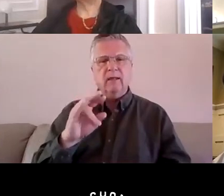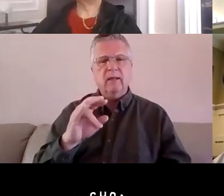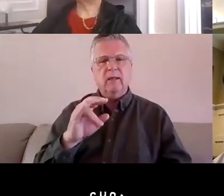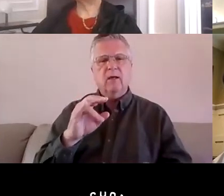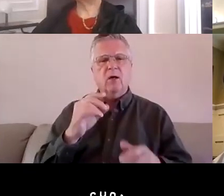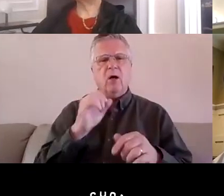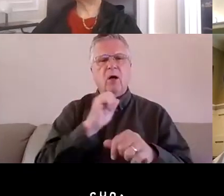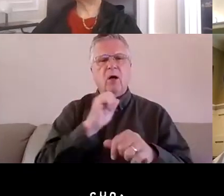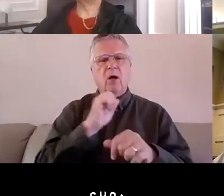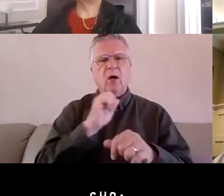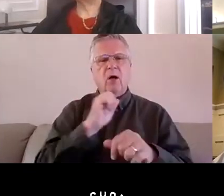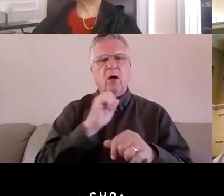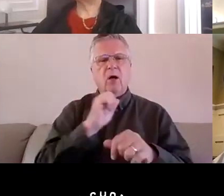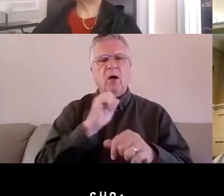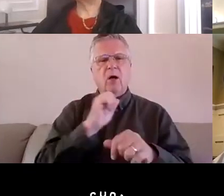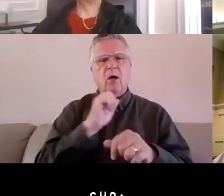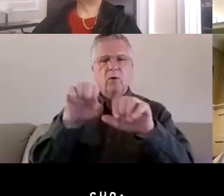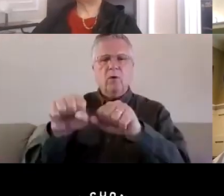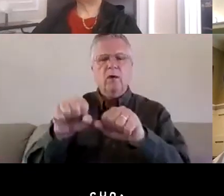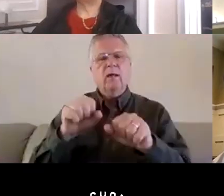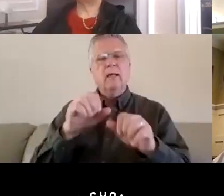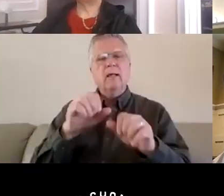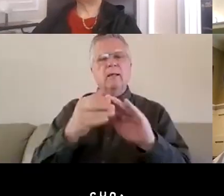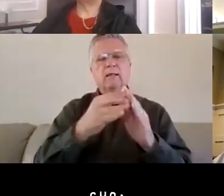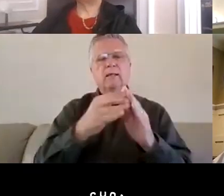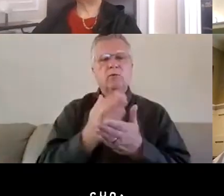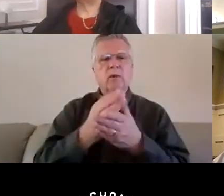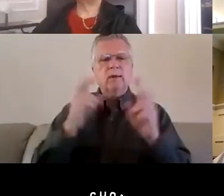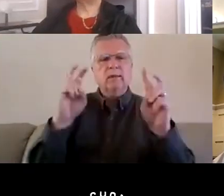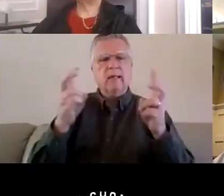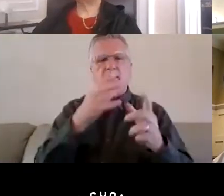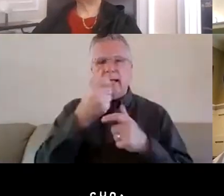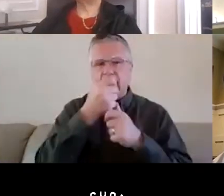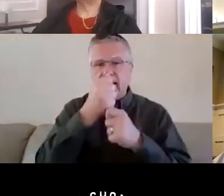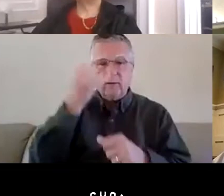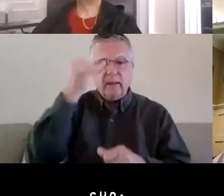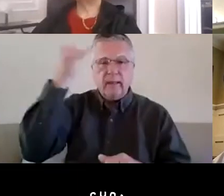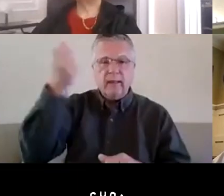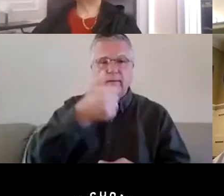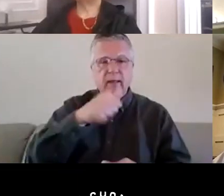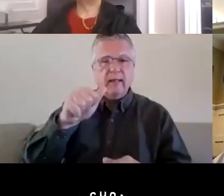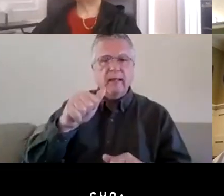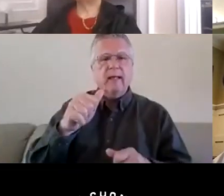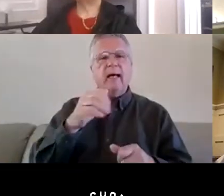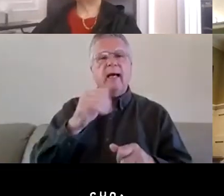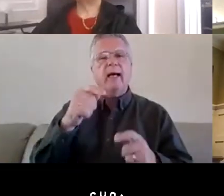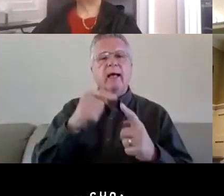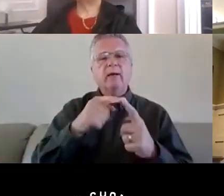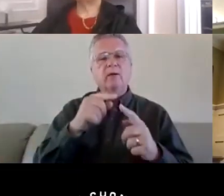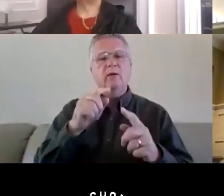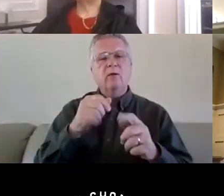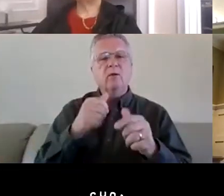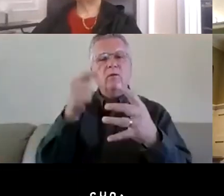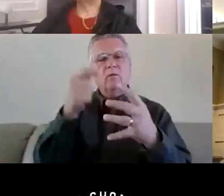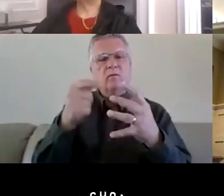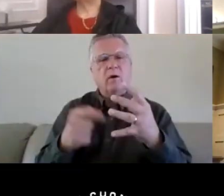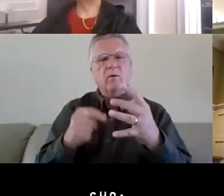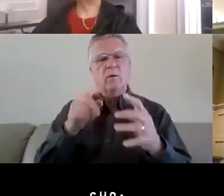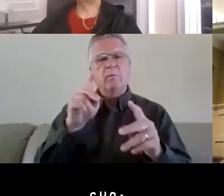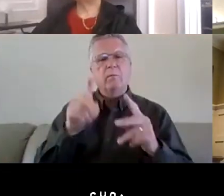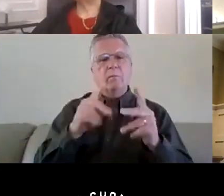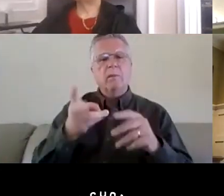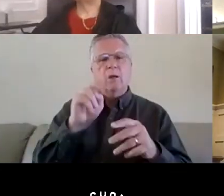the city's right, title, and interest, if any, in and to the following publicly owned properties in the 10th Ward of the